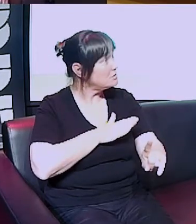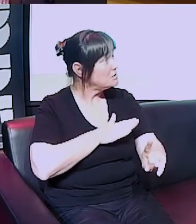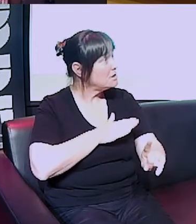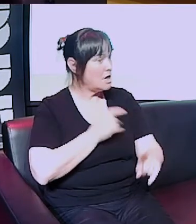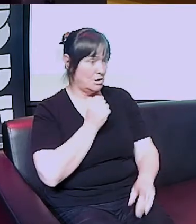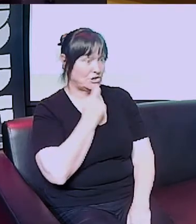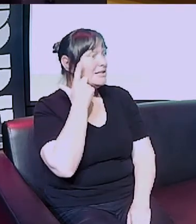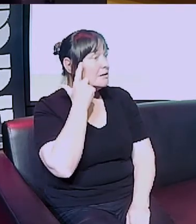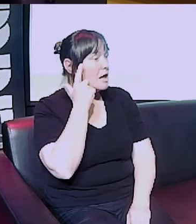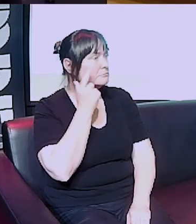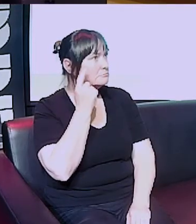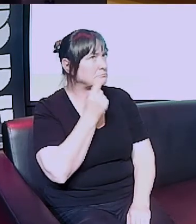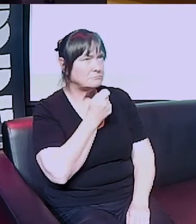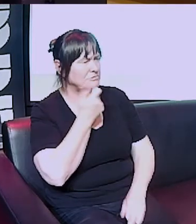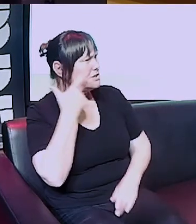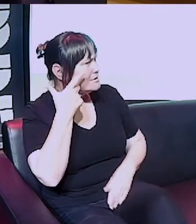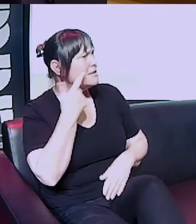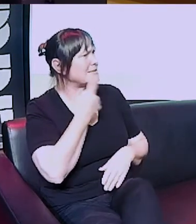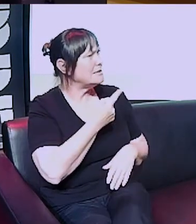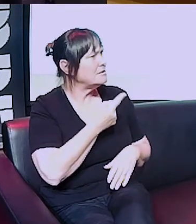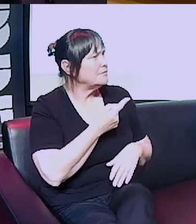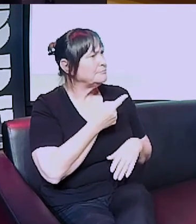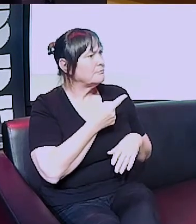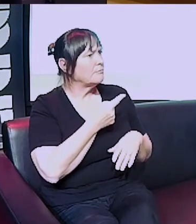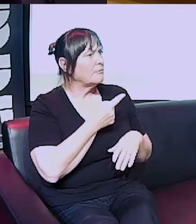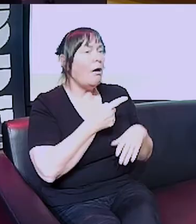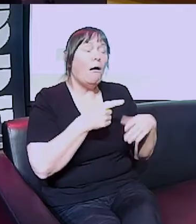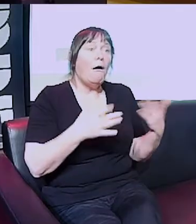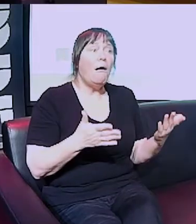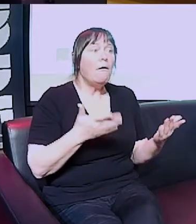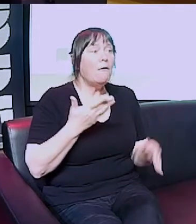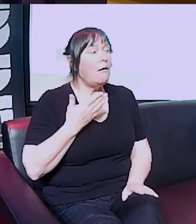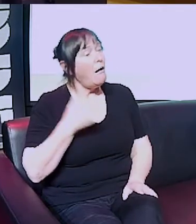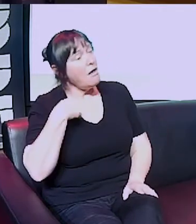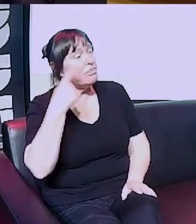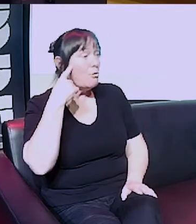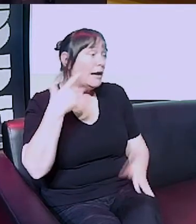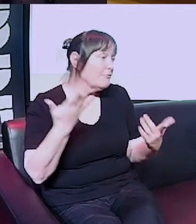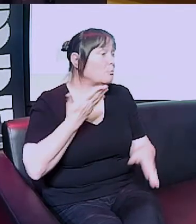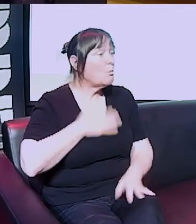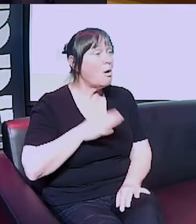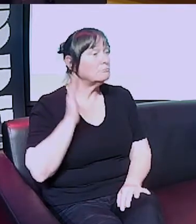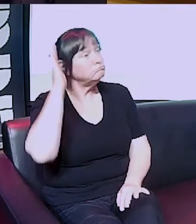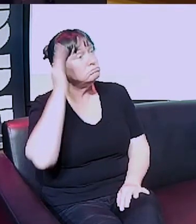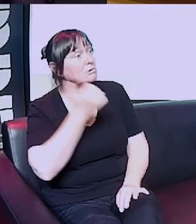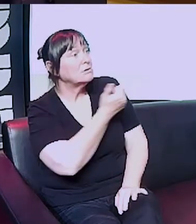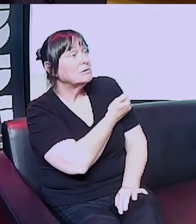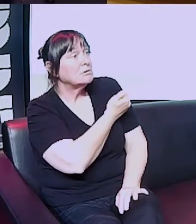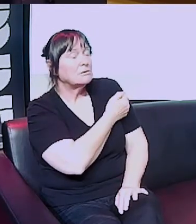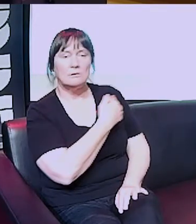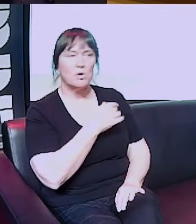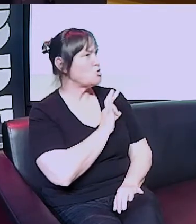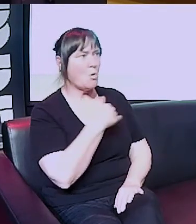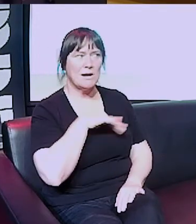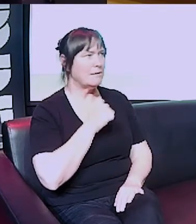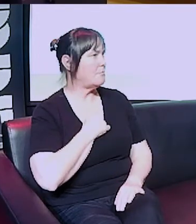Jacinda said, but I thought everybody would want it voluntarily. No one that's connected with my